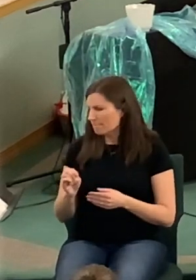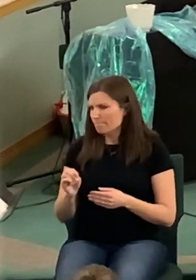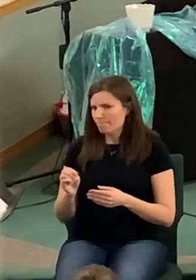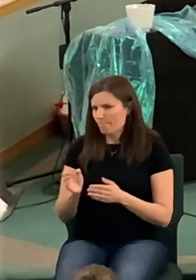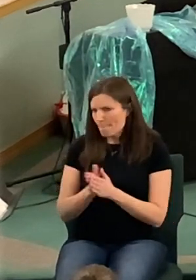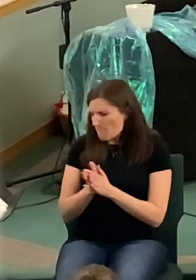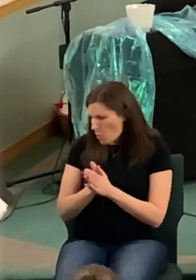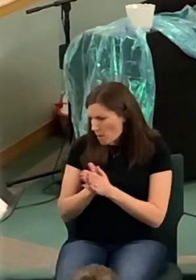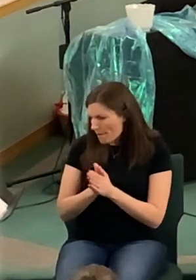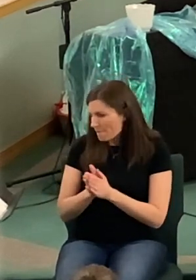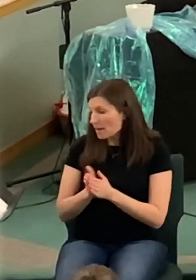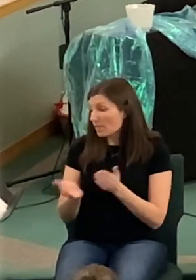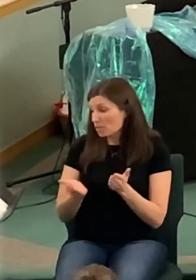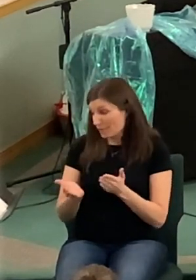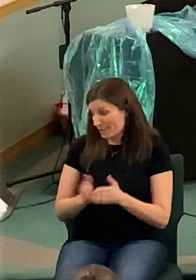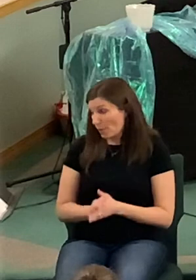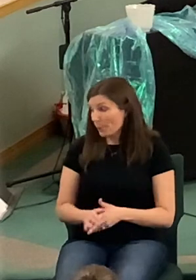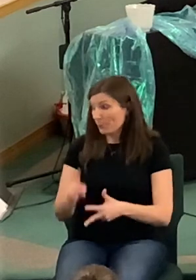service that he describes.